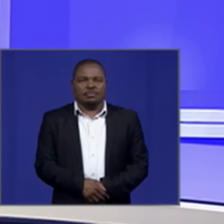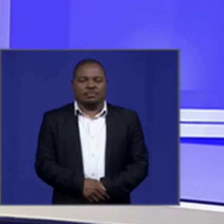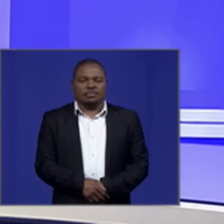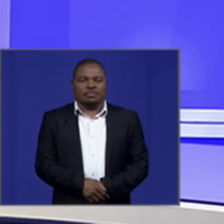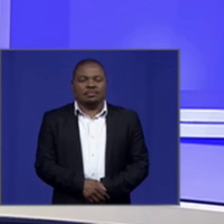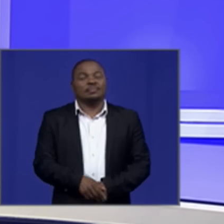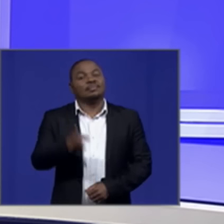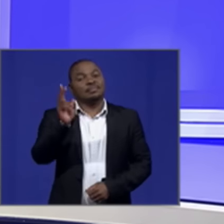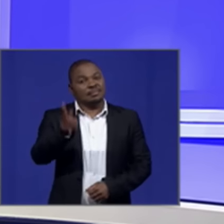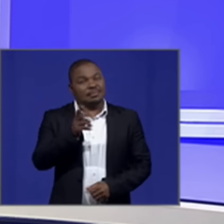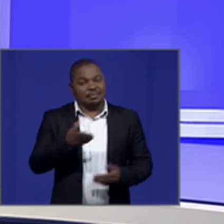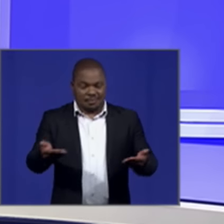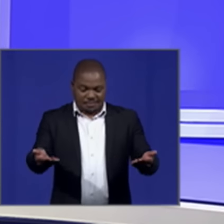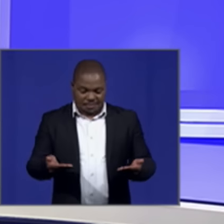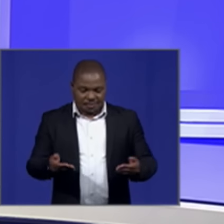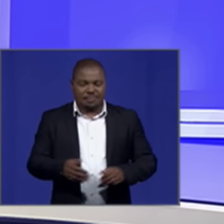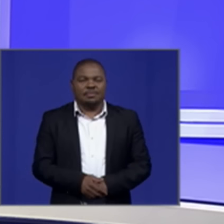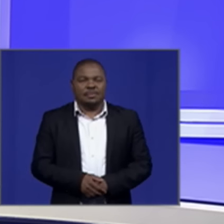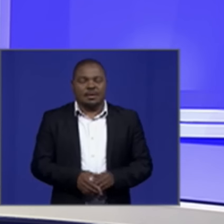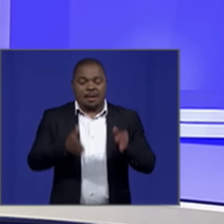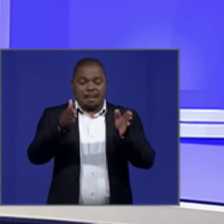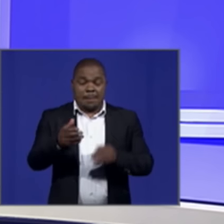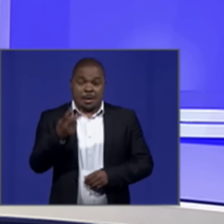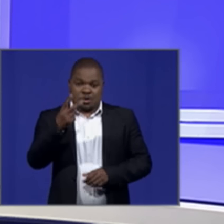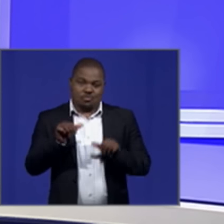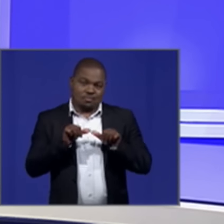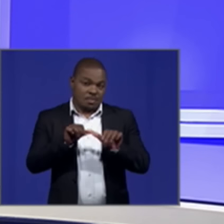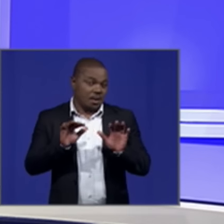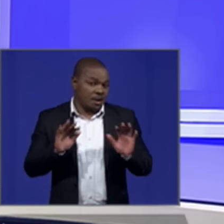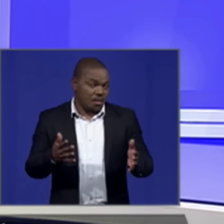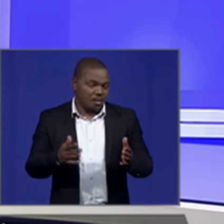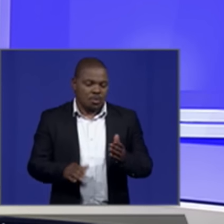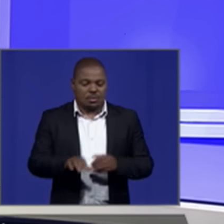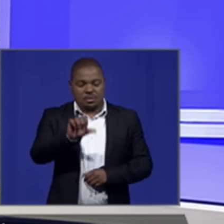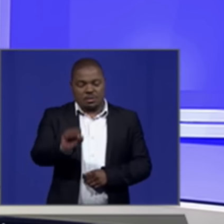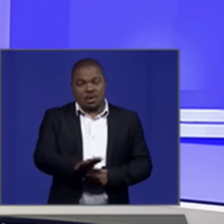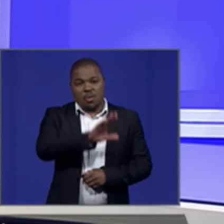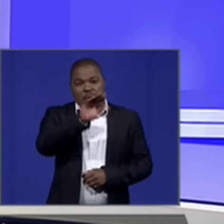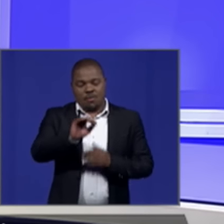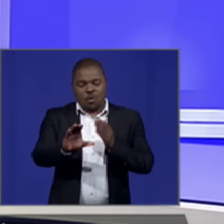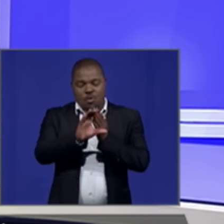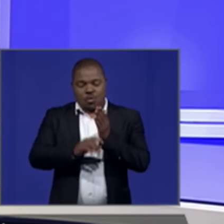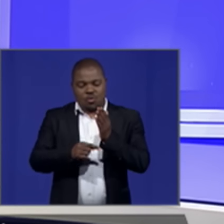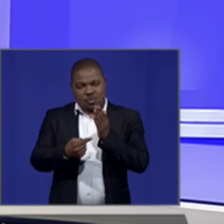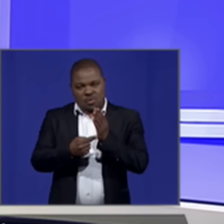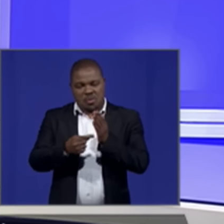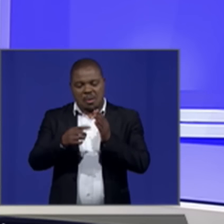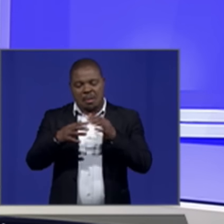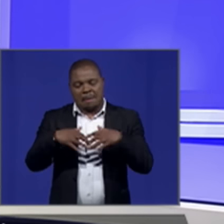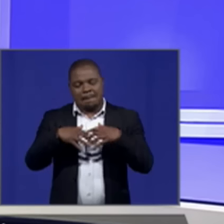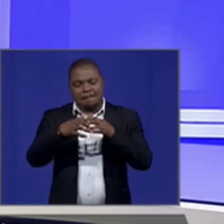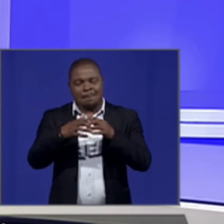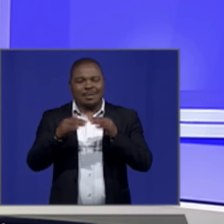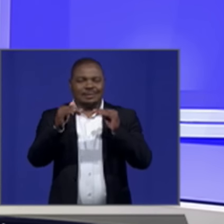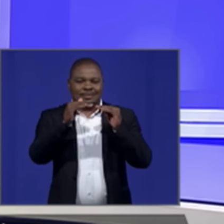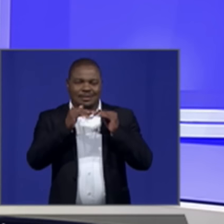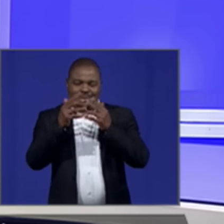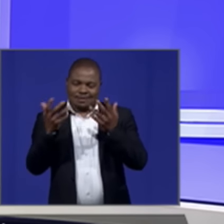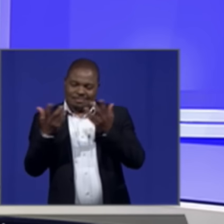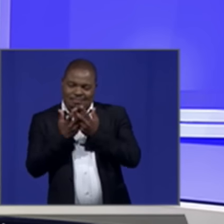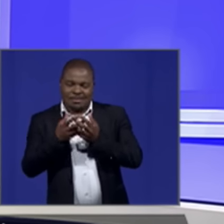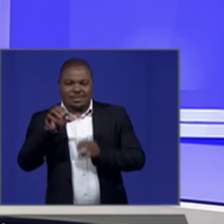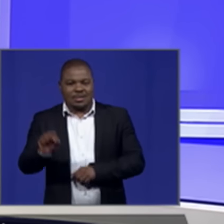Re boe gape re go amogela mogaetso mo karolong ya bobedi mme re di tsweletse ka gore molaotheo wa Aforika Borwa o eme jaaka motheo wa demokrasi ya